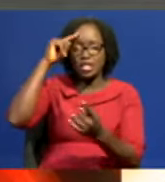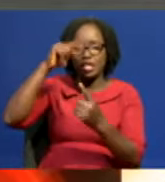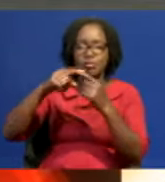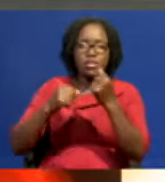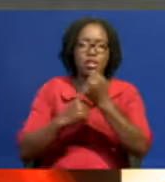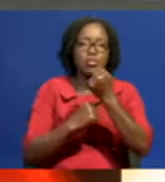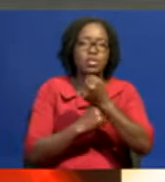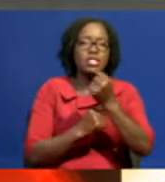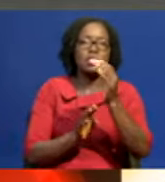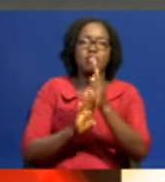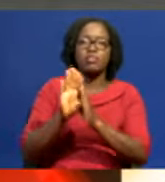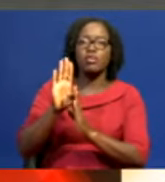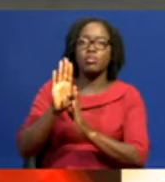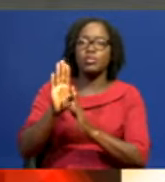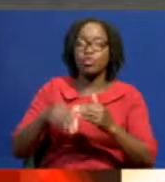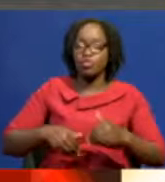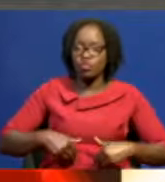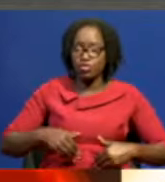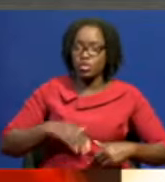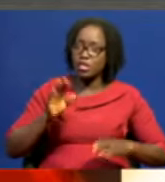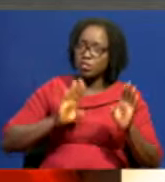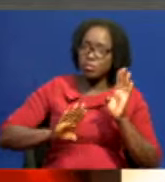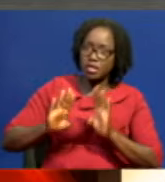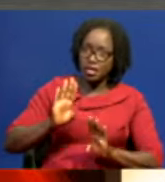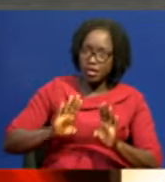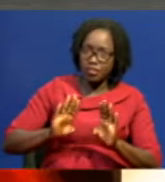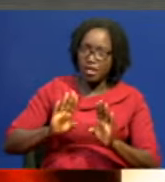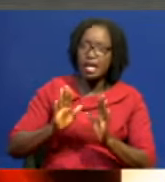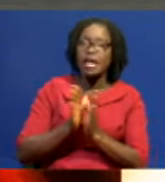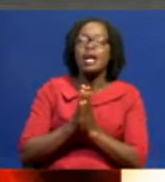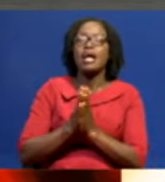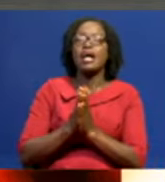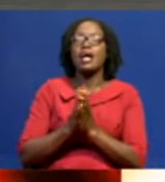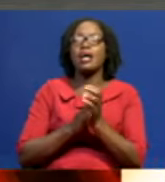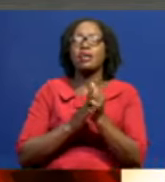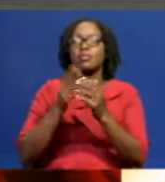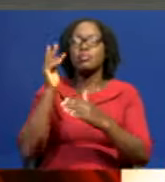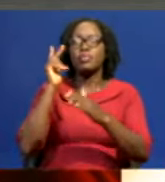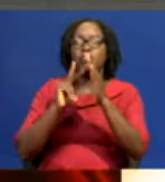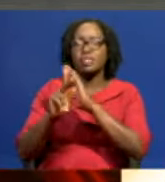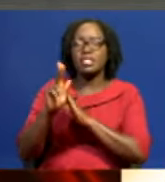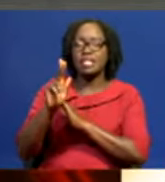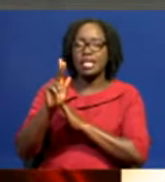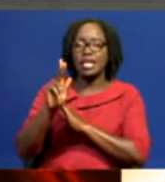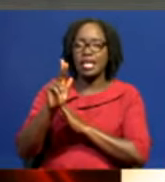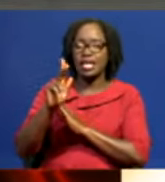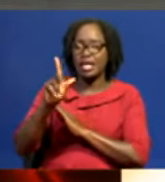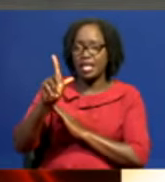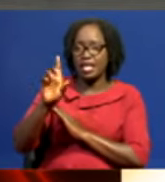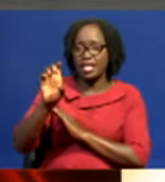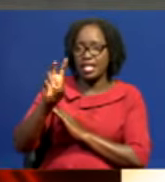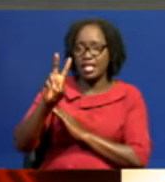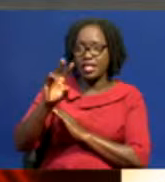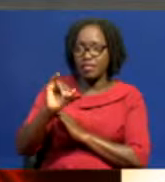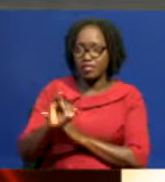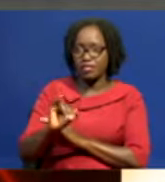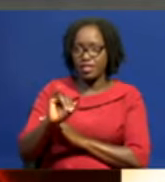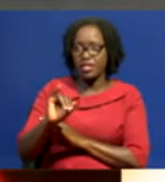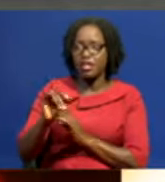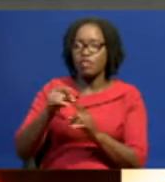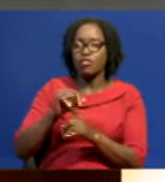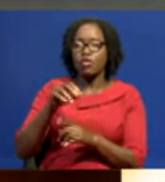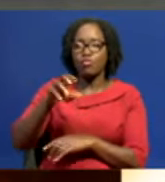the development of youths morally. Led by Professor Levi Musalia of Tharaka Nithi University, the leaders from